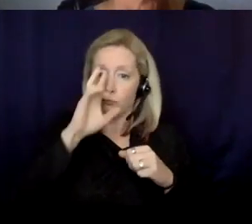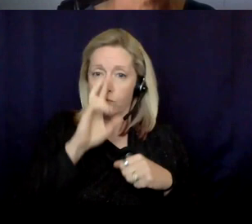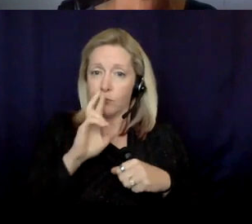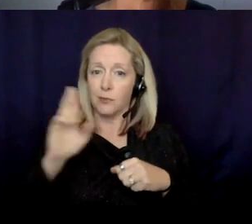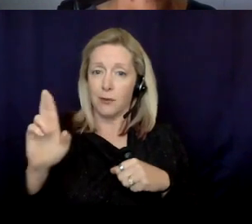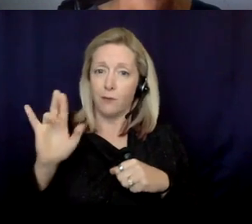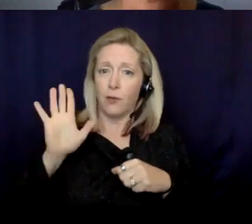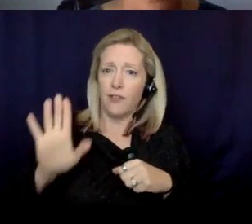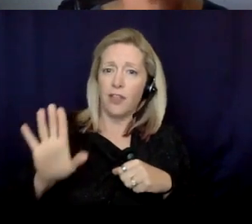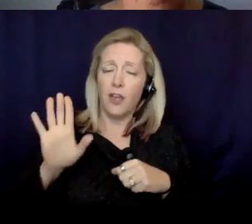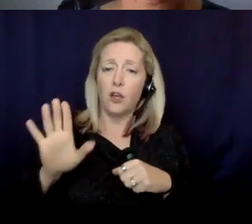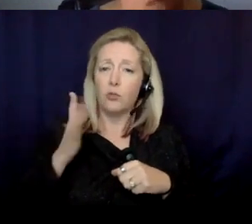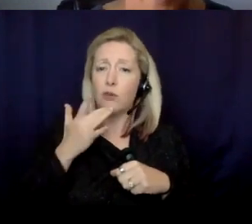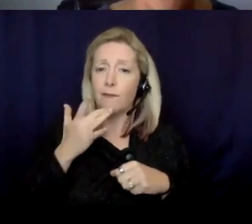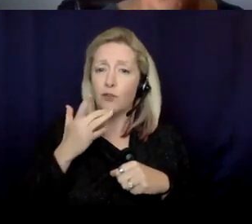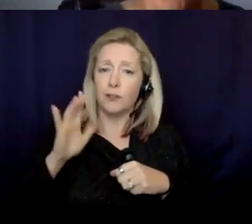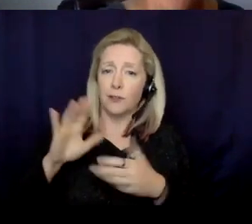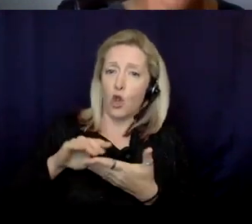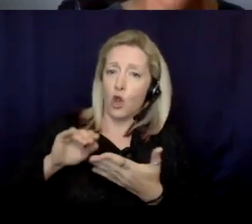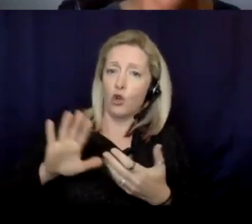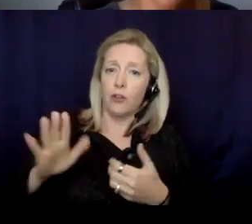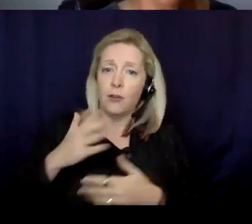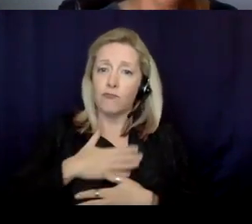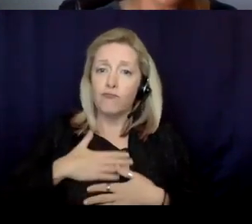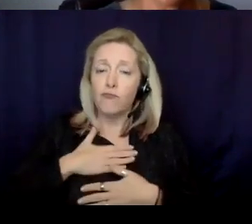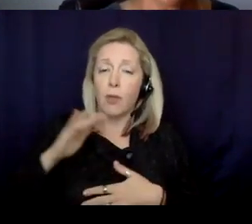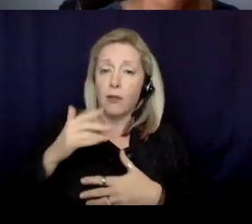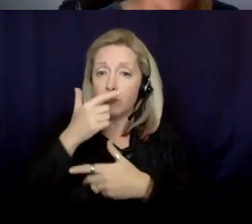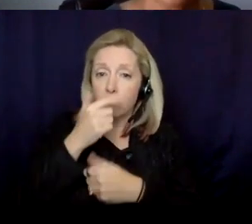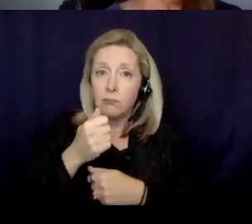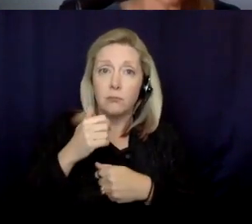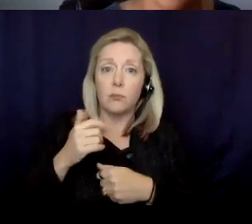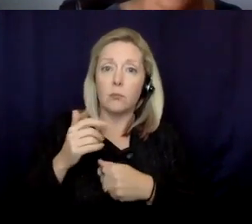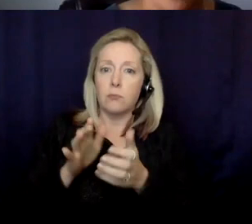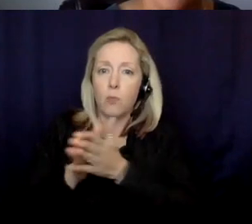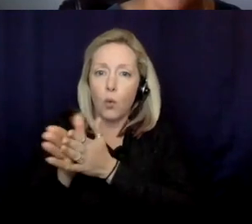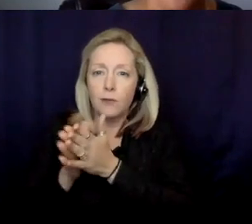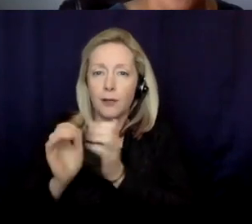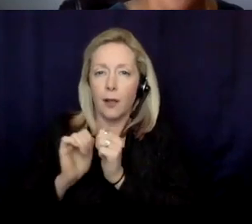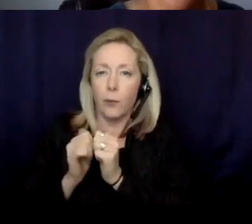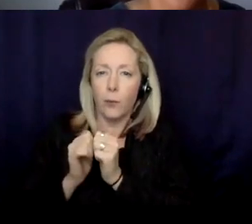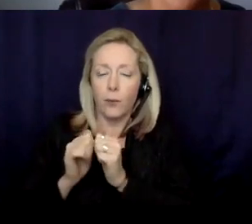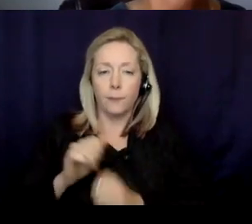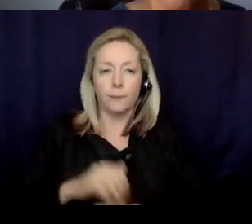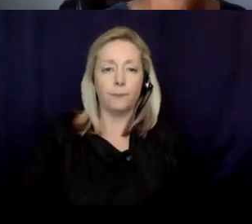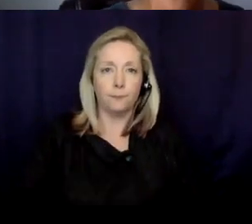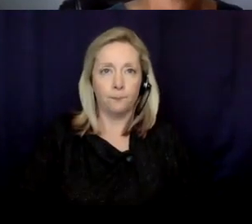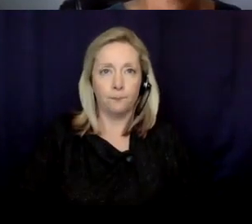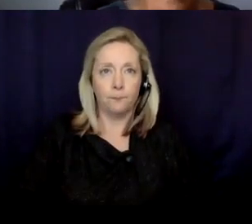respectful for what is our learner going to want? How are they going to, what's going to best come across?